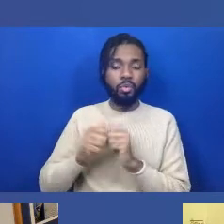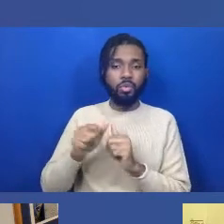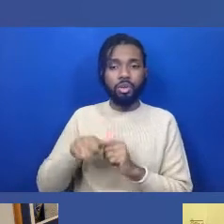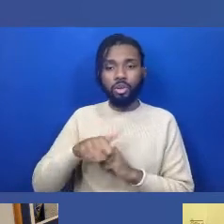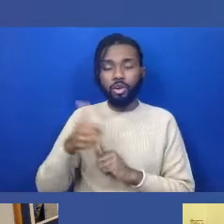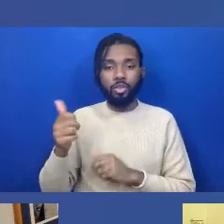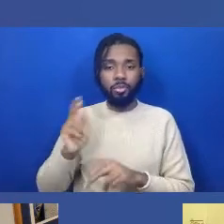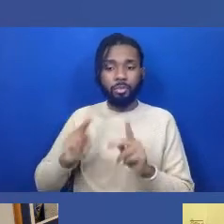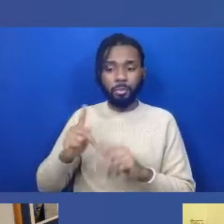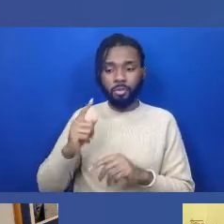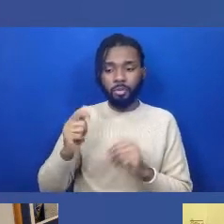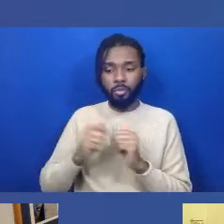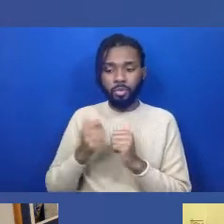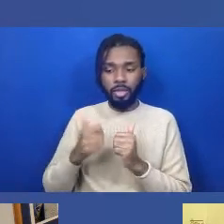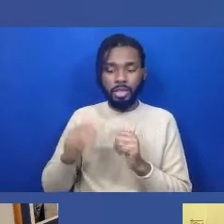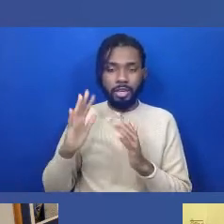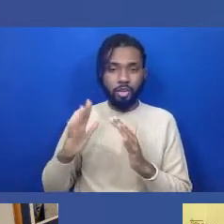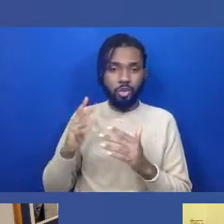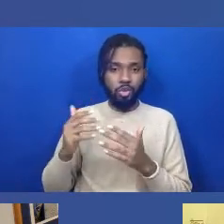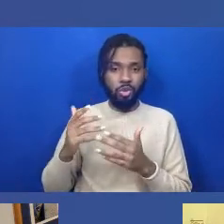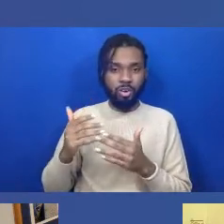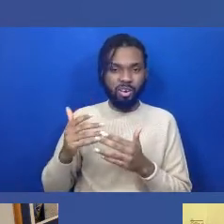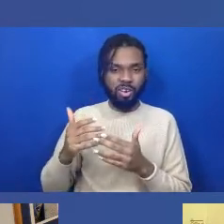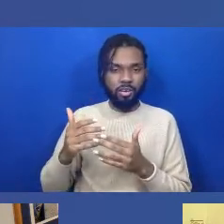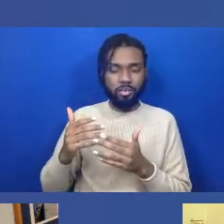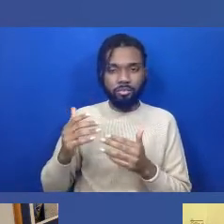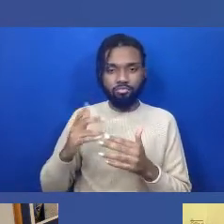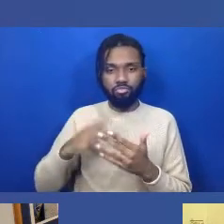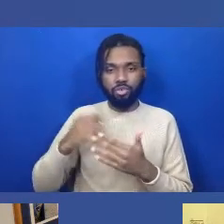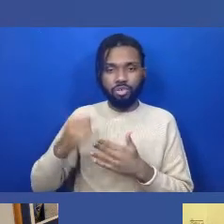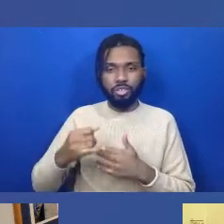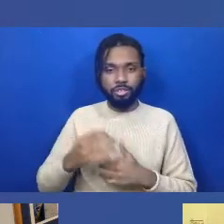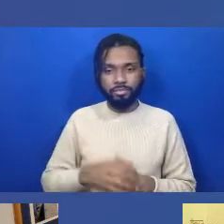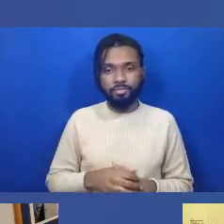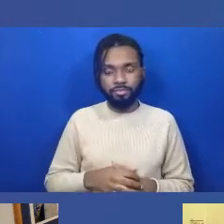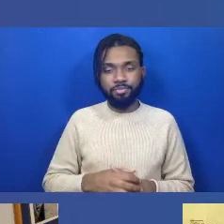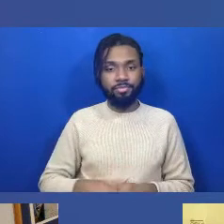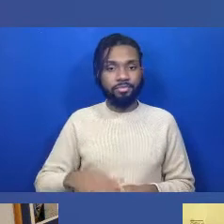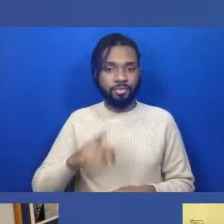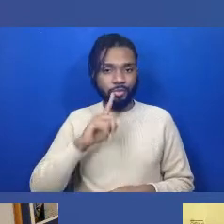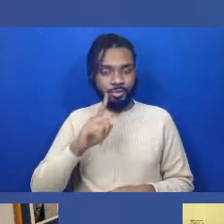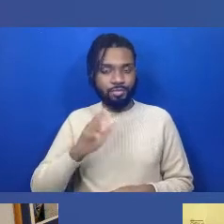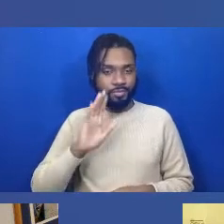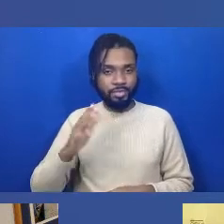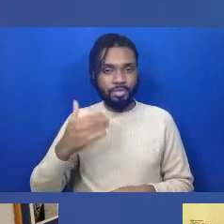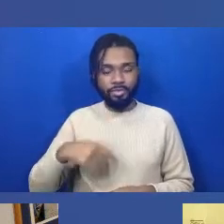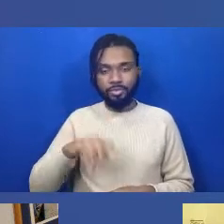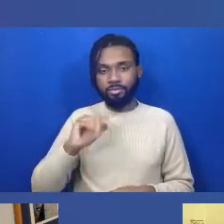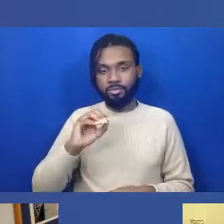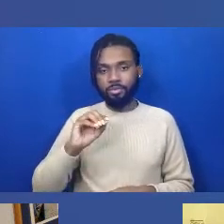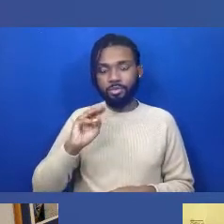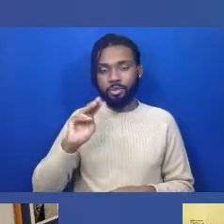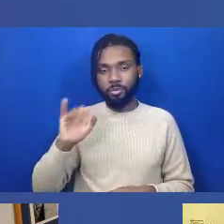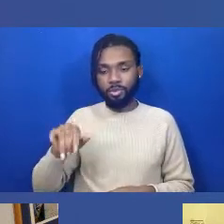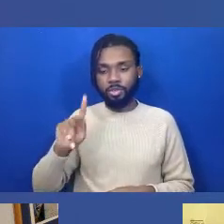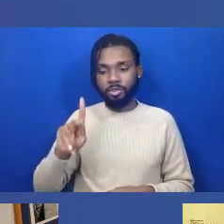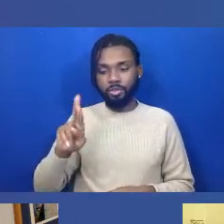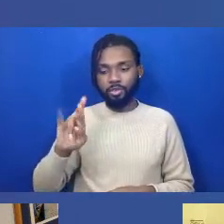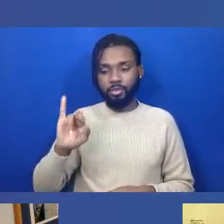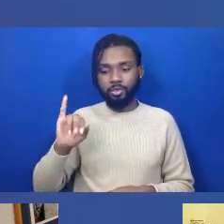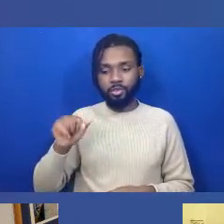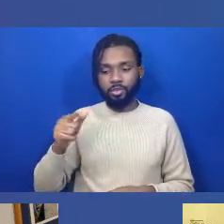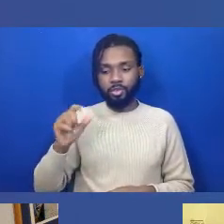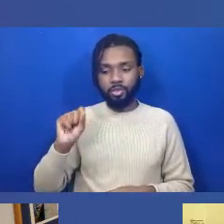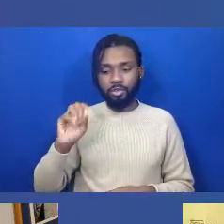and how pitching is a part of that. For sure. Tommy Kriegsman, pronouncer he and his, calling